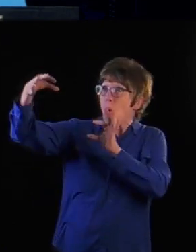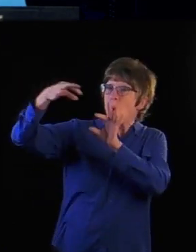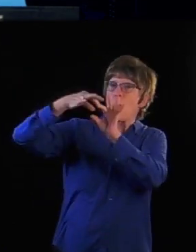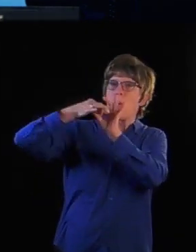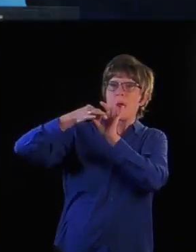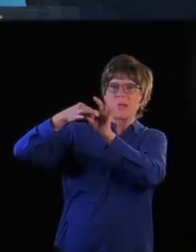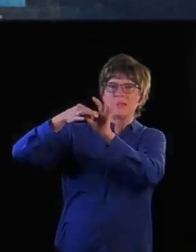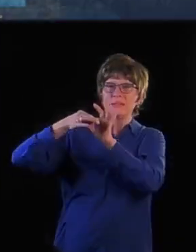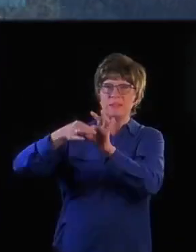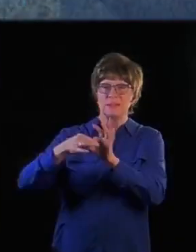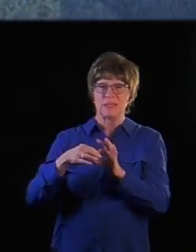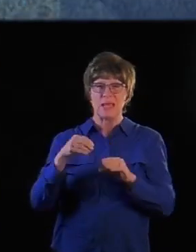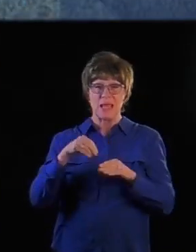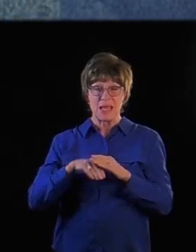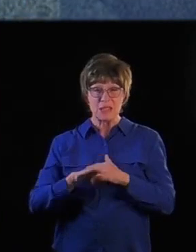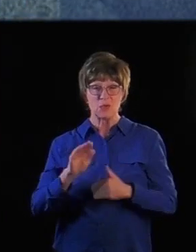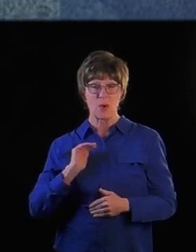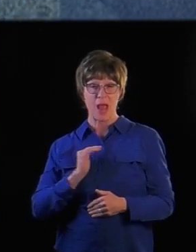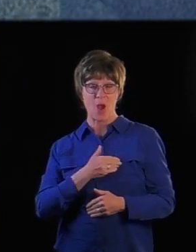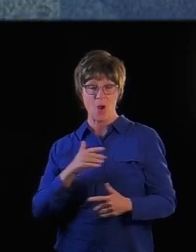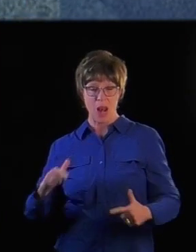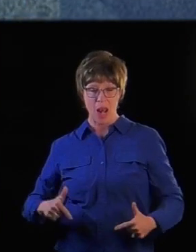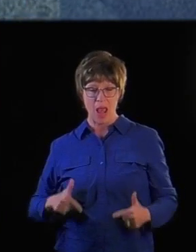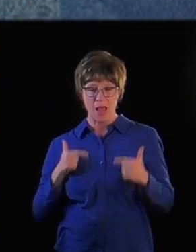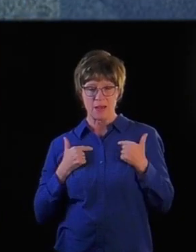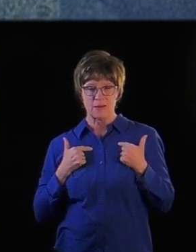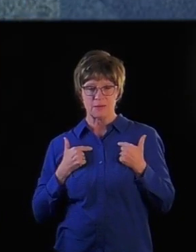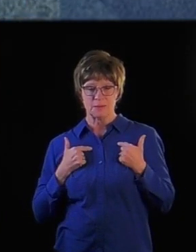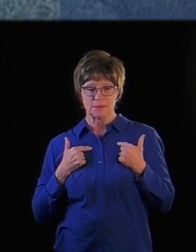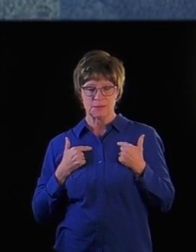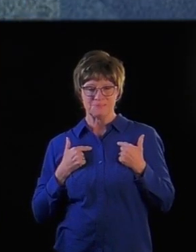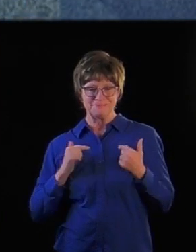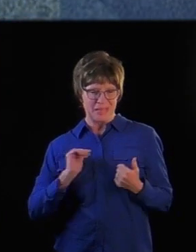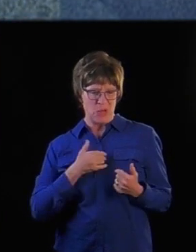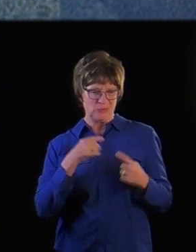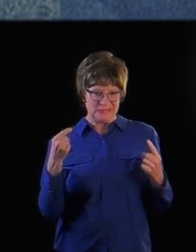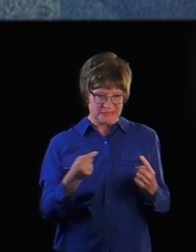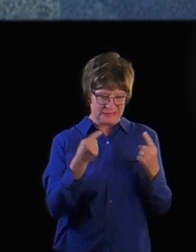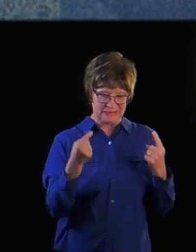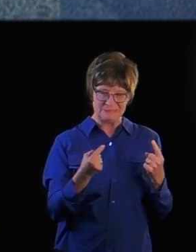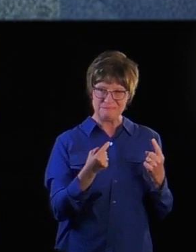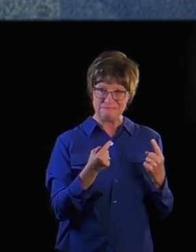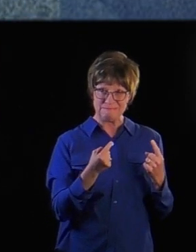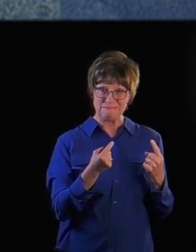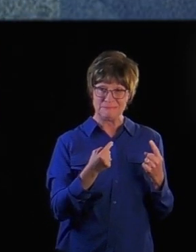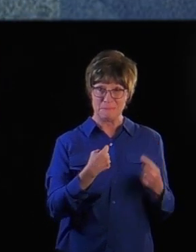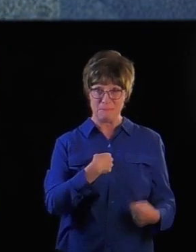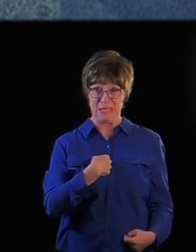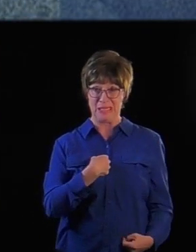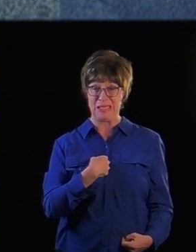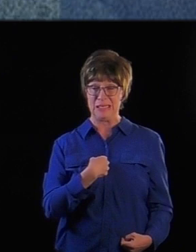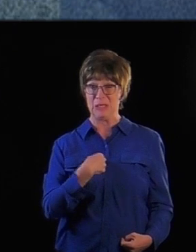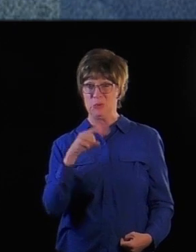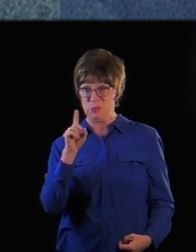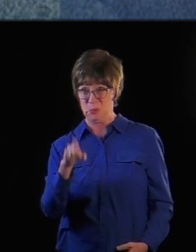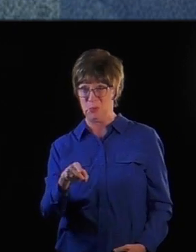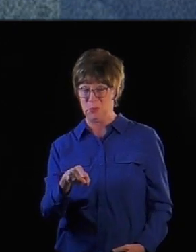into our lives. He takes that which is sinful, me and